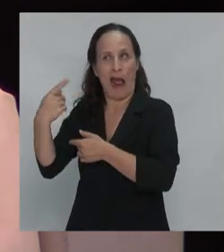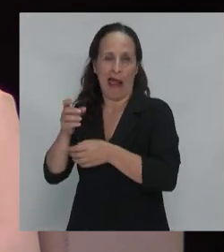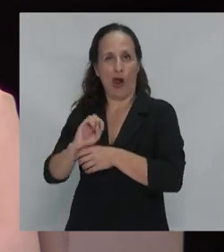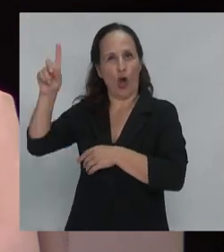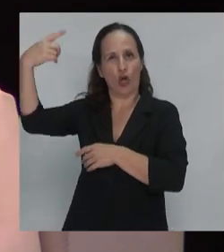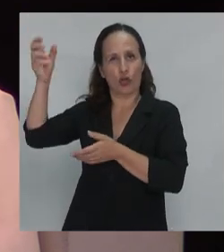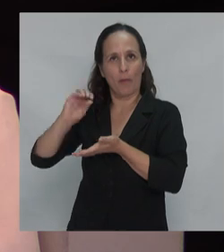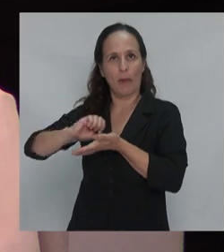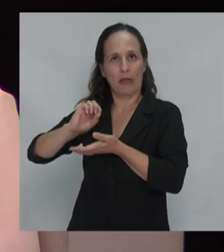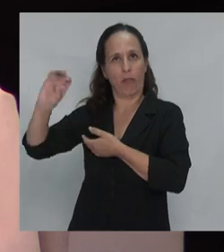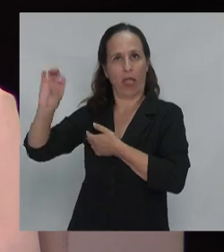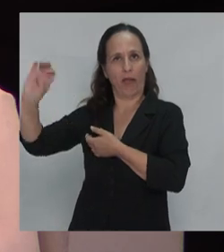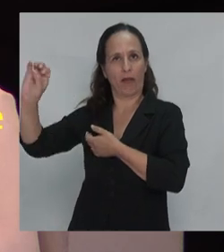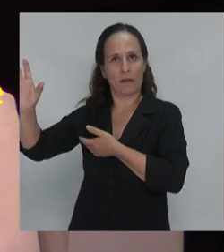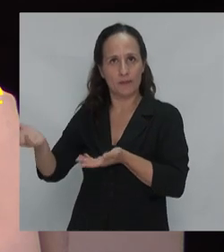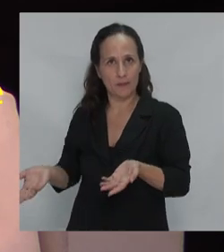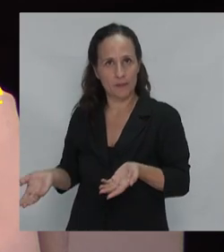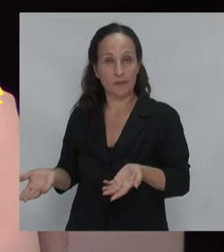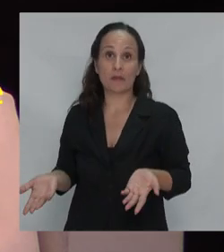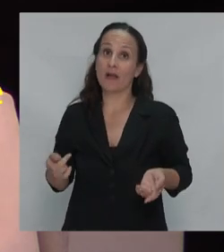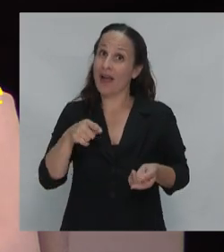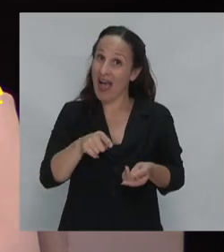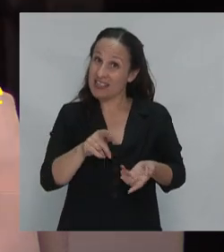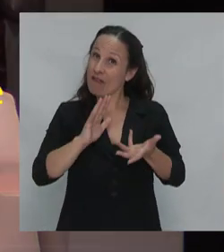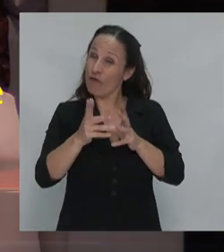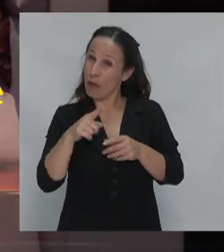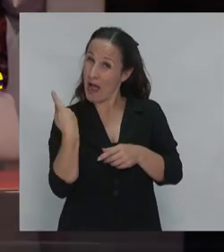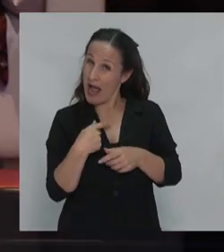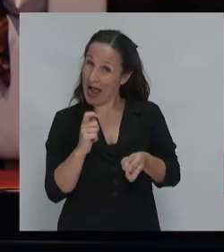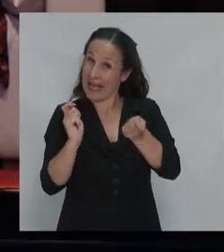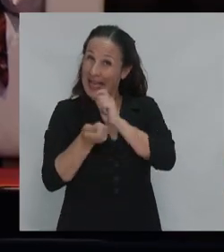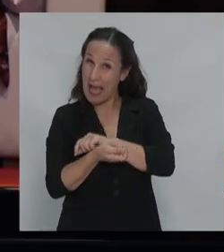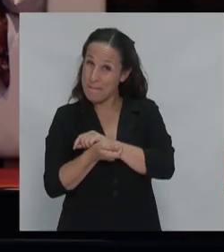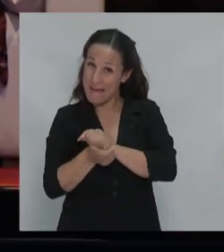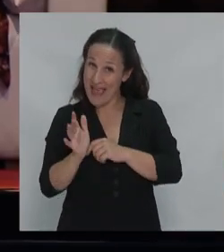change rules like that, there is not going to be